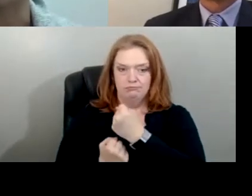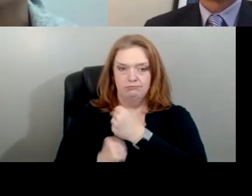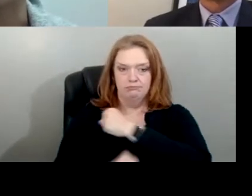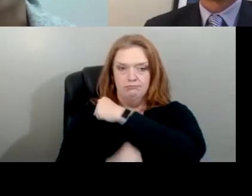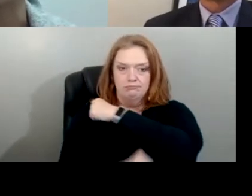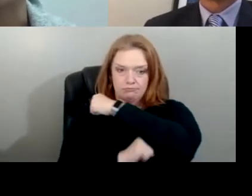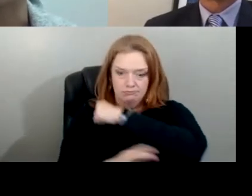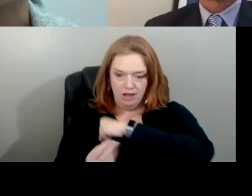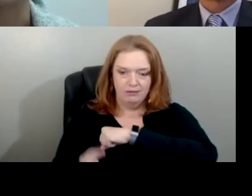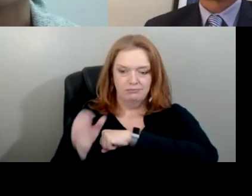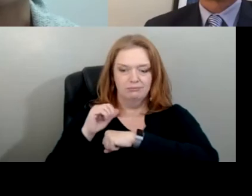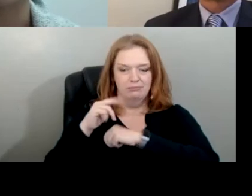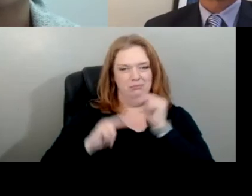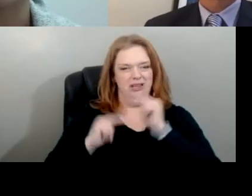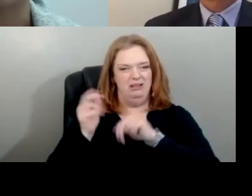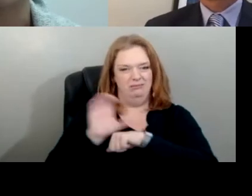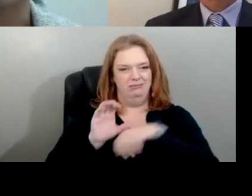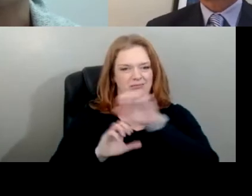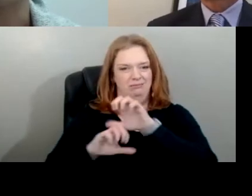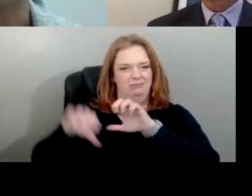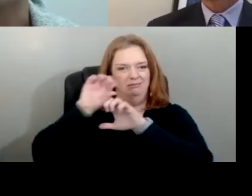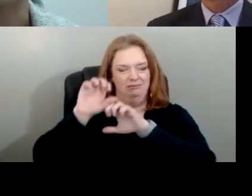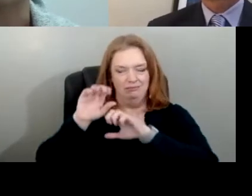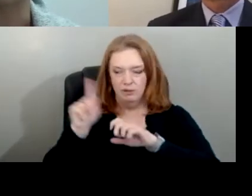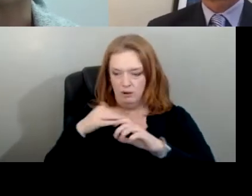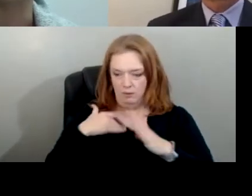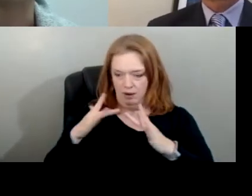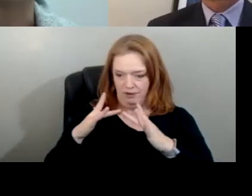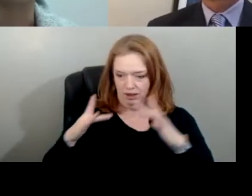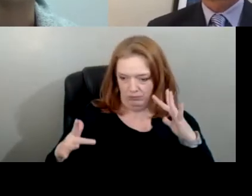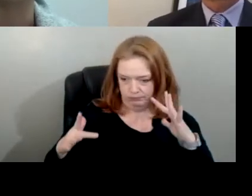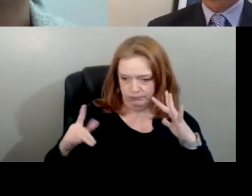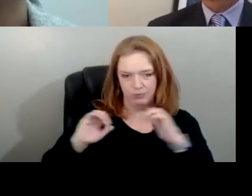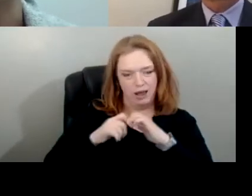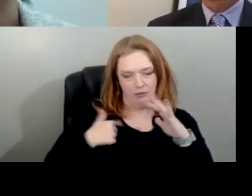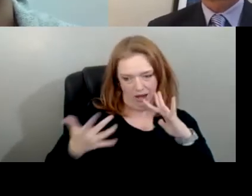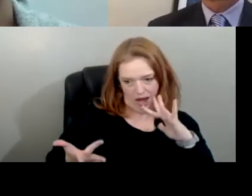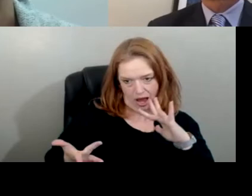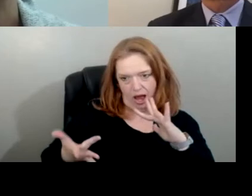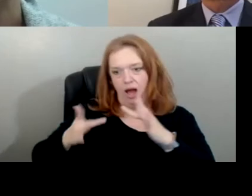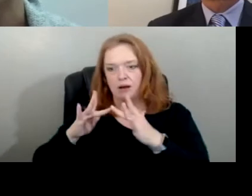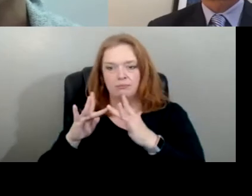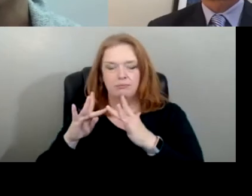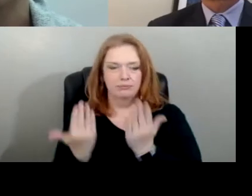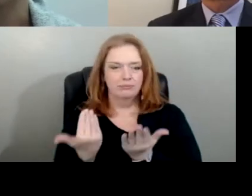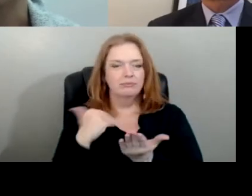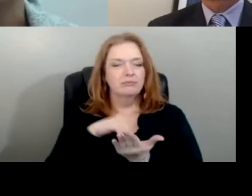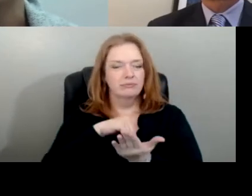bridge those gaps that do exist. And I know, you know, a lot of our